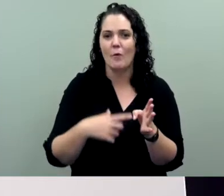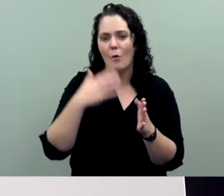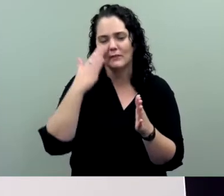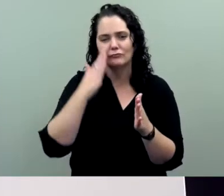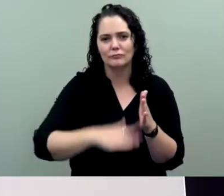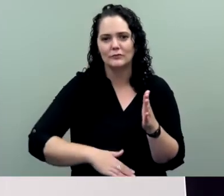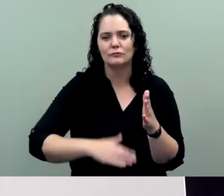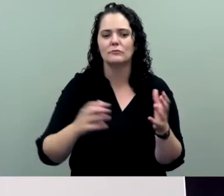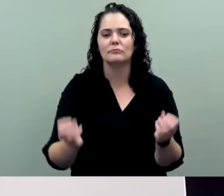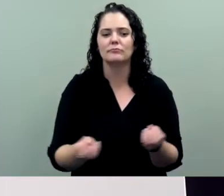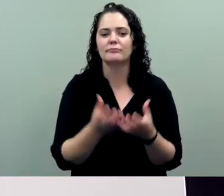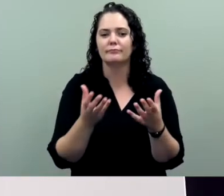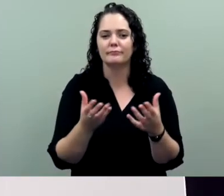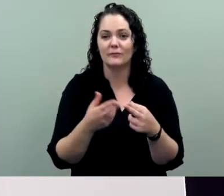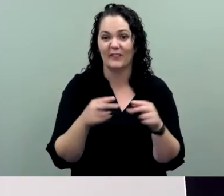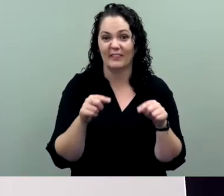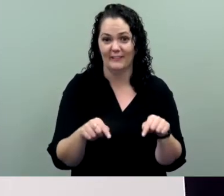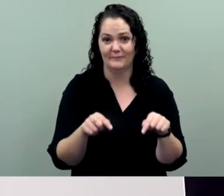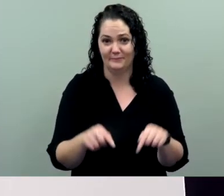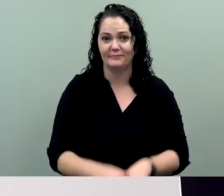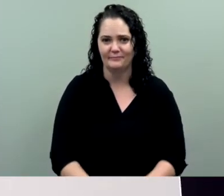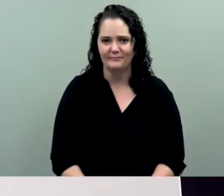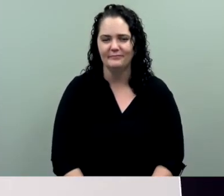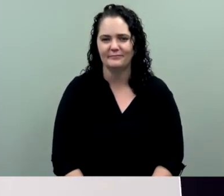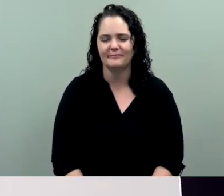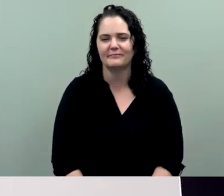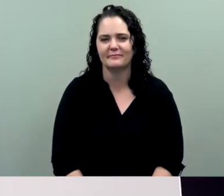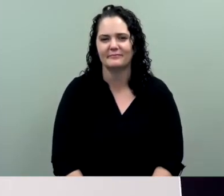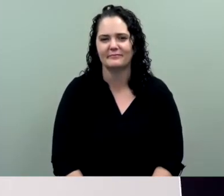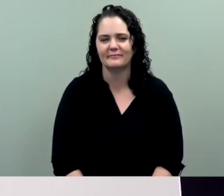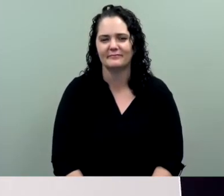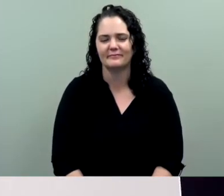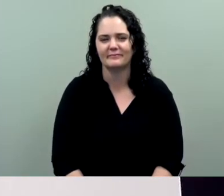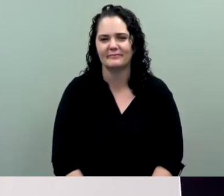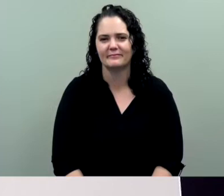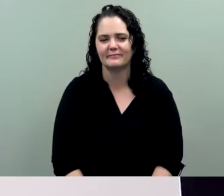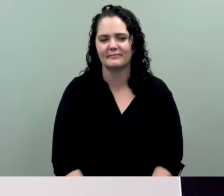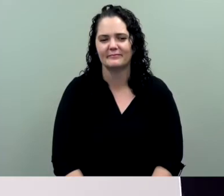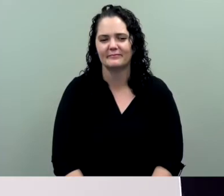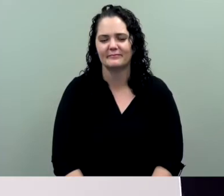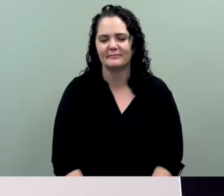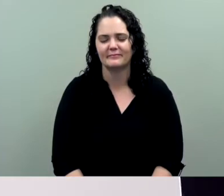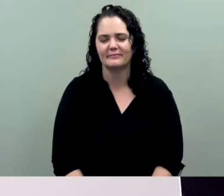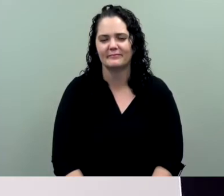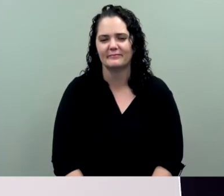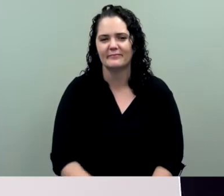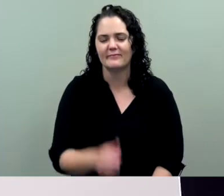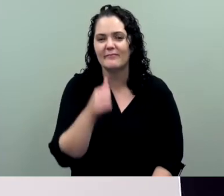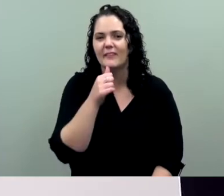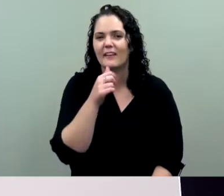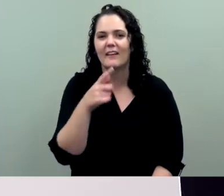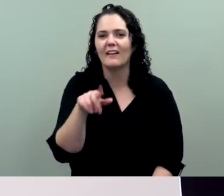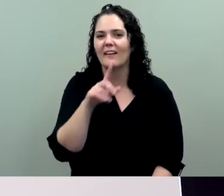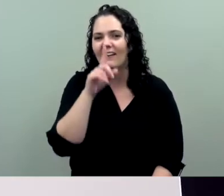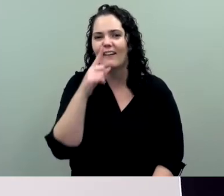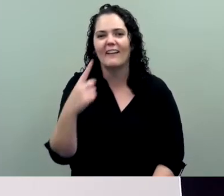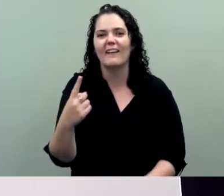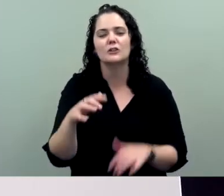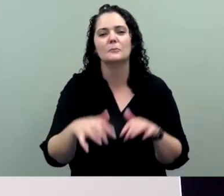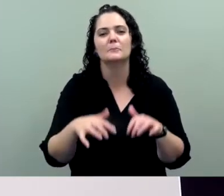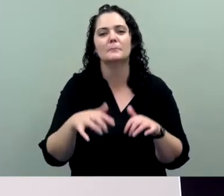we go. All right. And I know y'all can't type into the chat because you are your fingers are